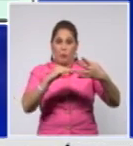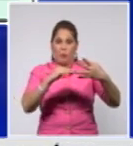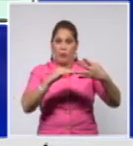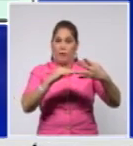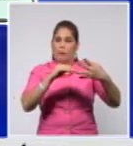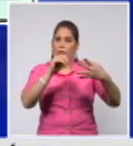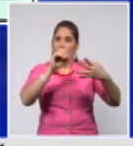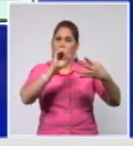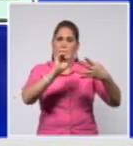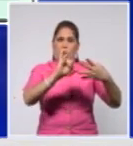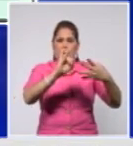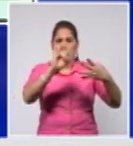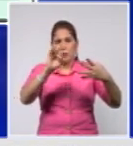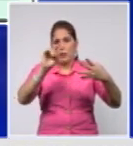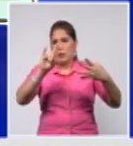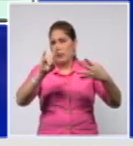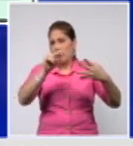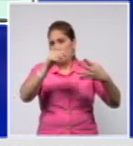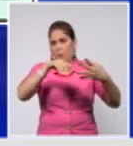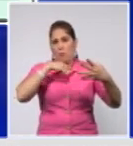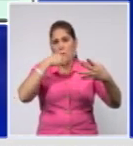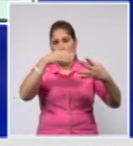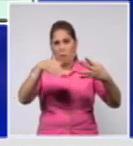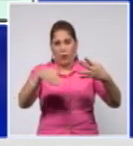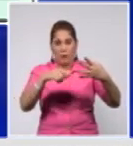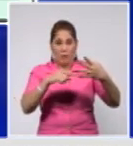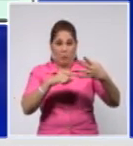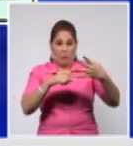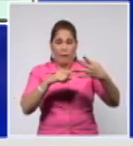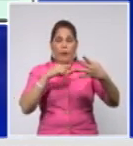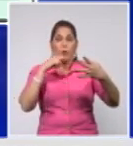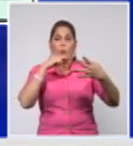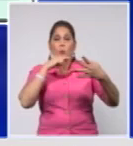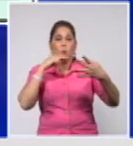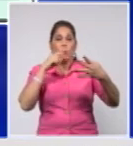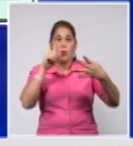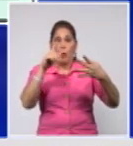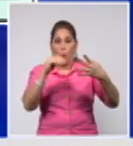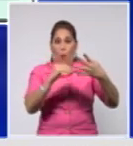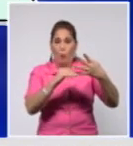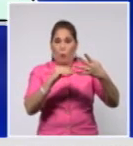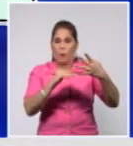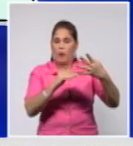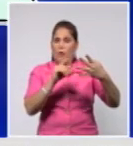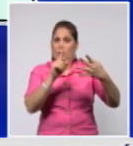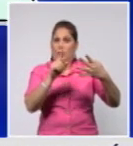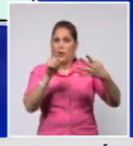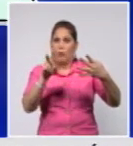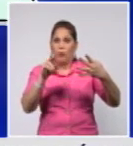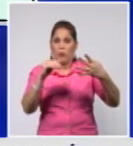138,977 fatalities. And in 4th place comes Russia with